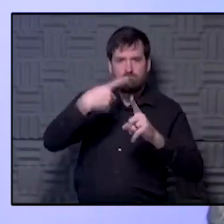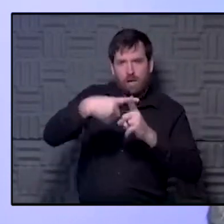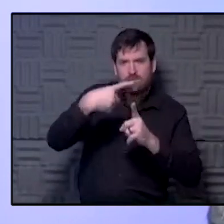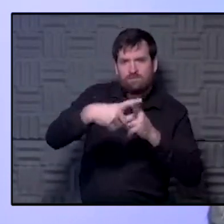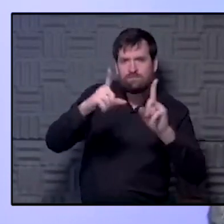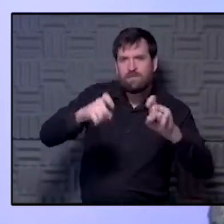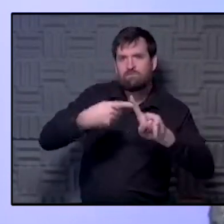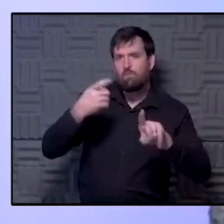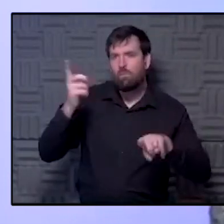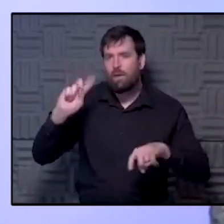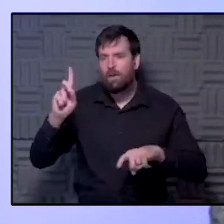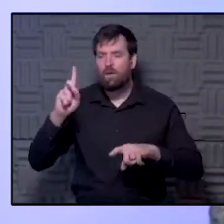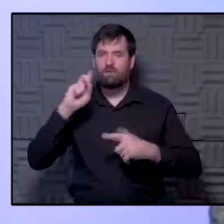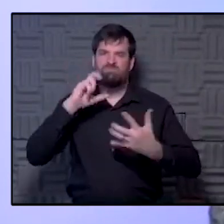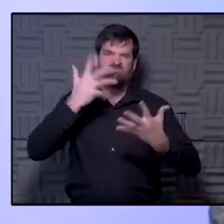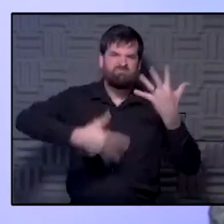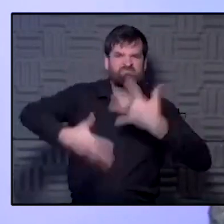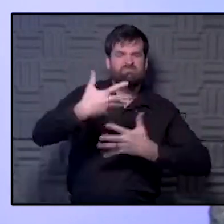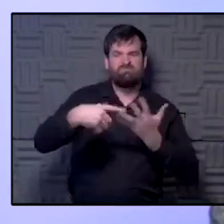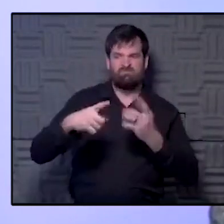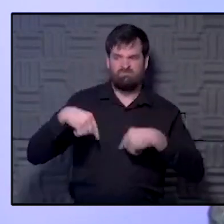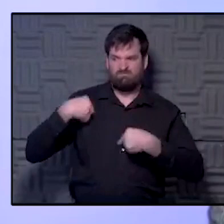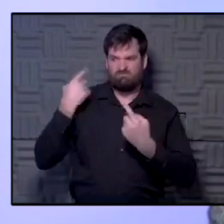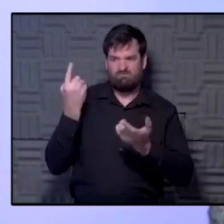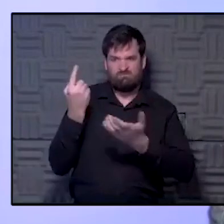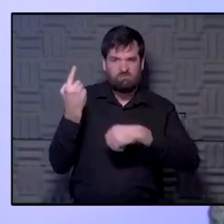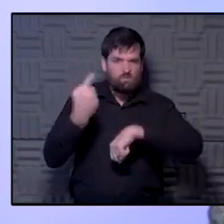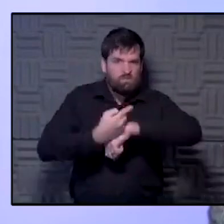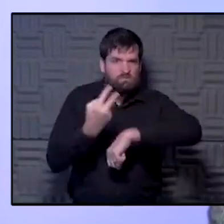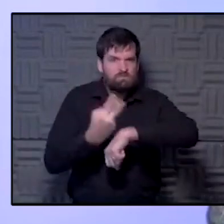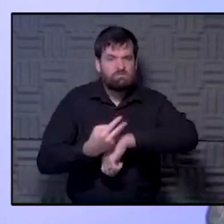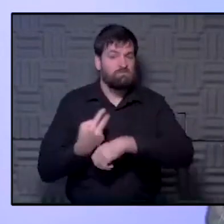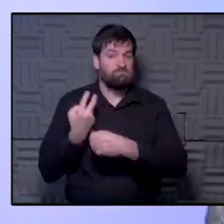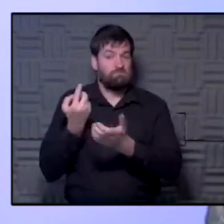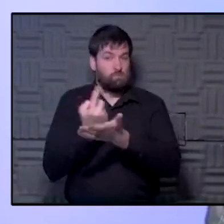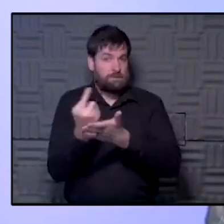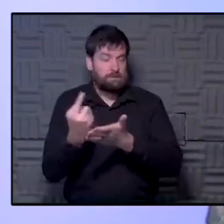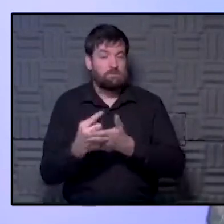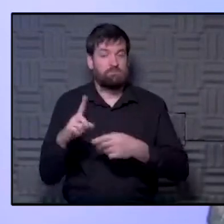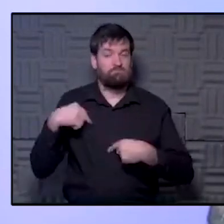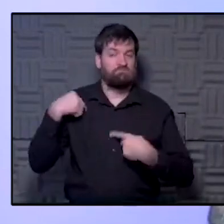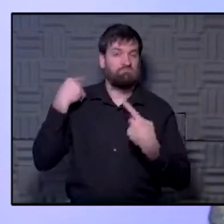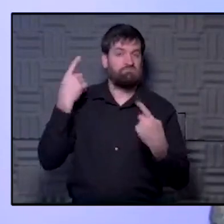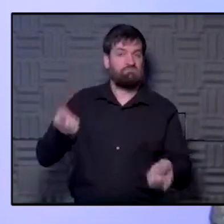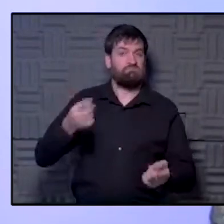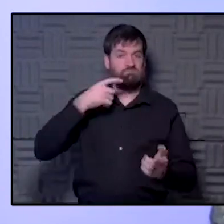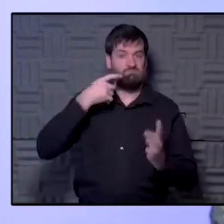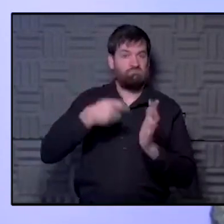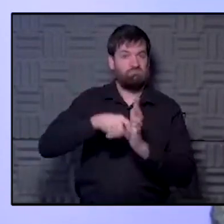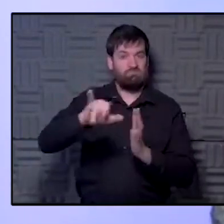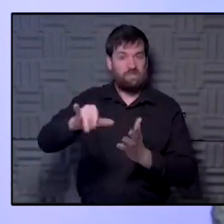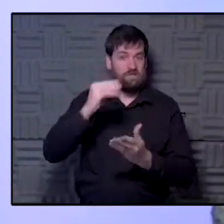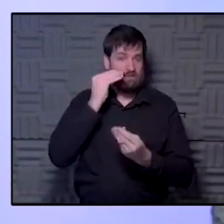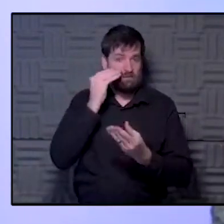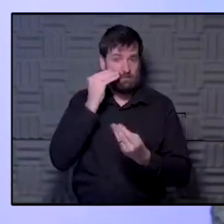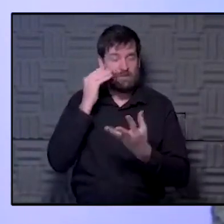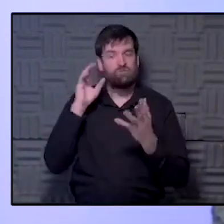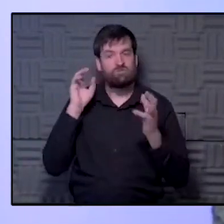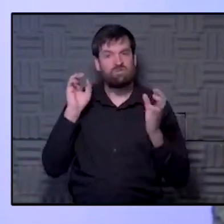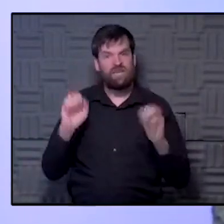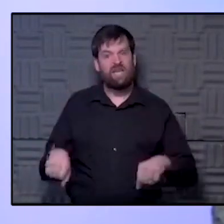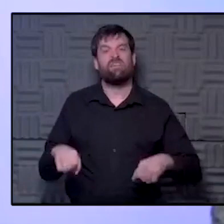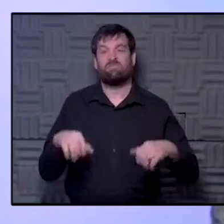have been in the prior days and weeks. We've found over the course of the pandemic that information can be pretty